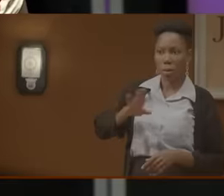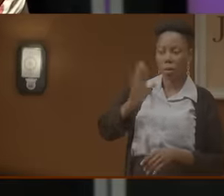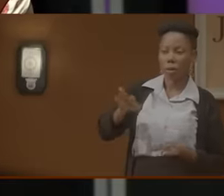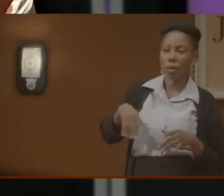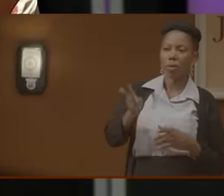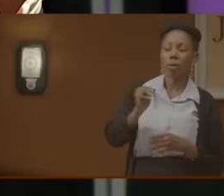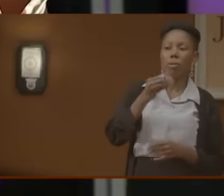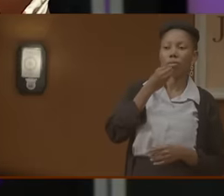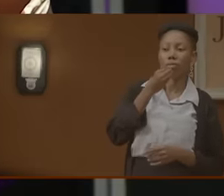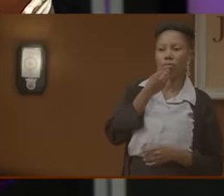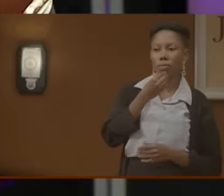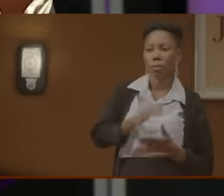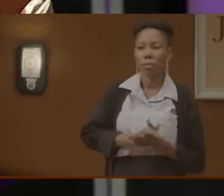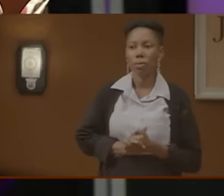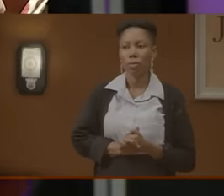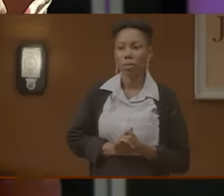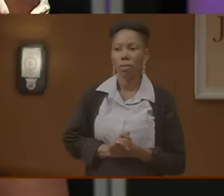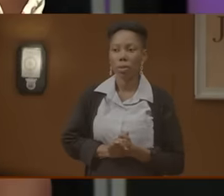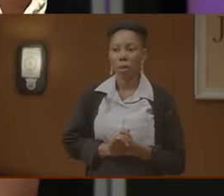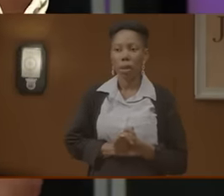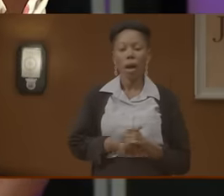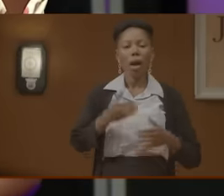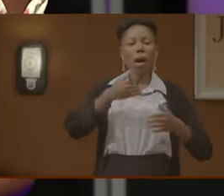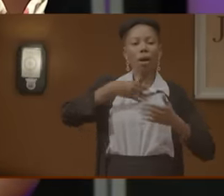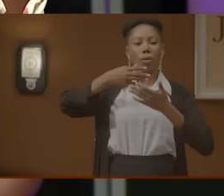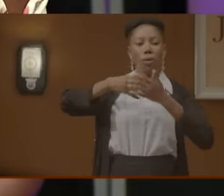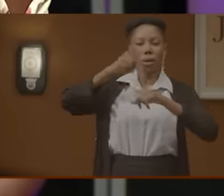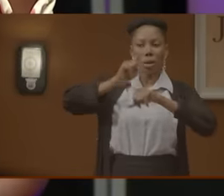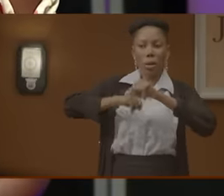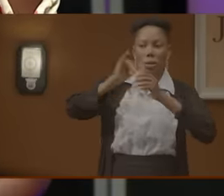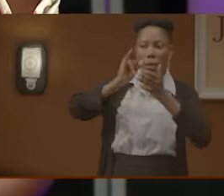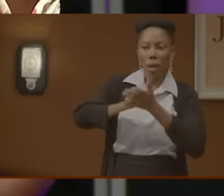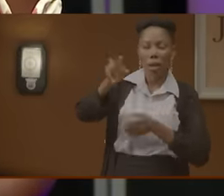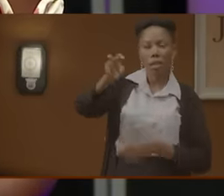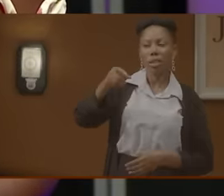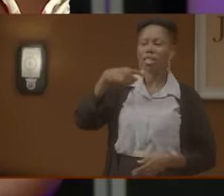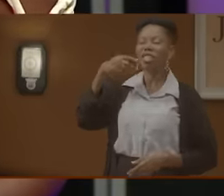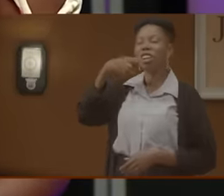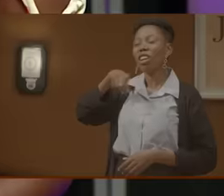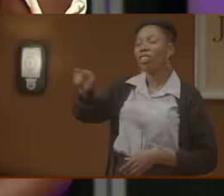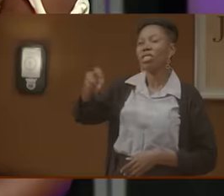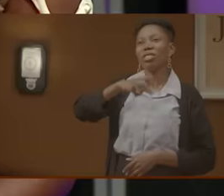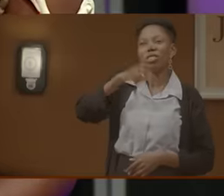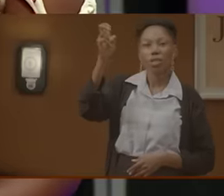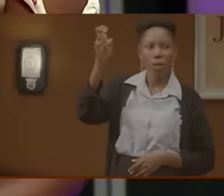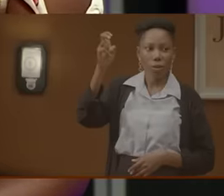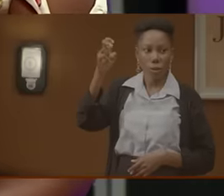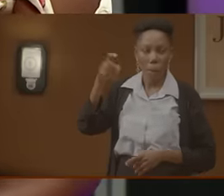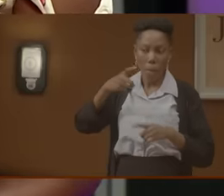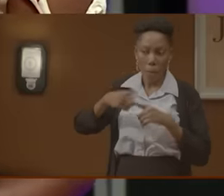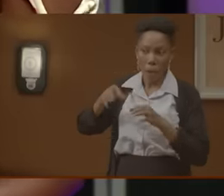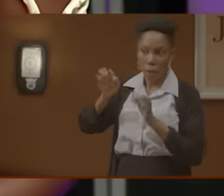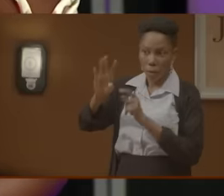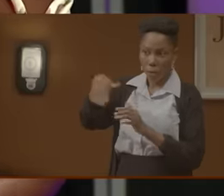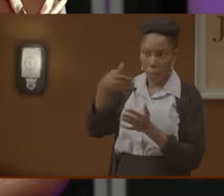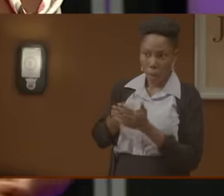not the truth. There was a time he traveled a moon. He said he traveled. If we call him, he will say he traveled so place. So. But when he comes back, does